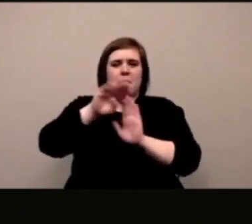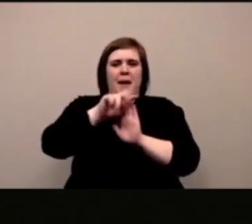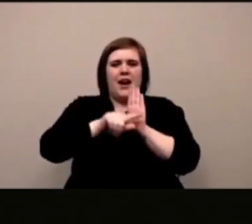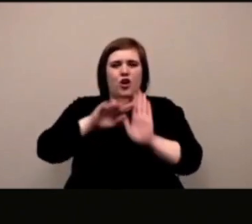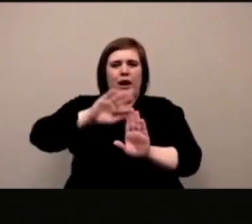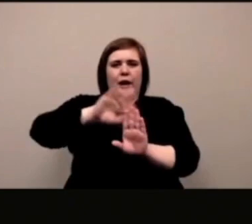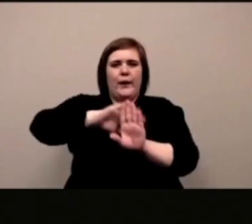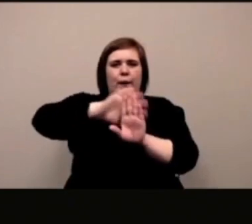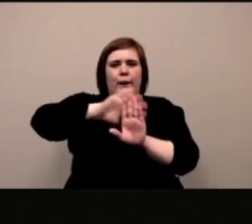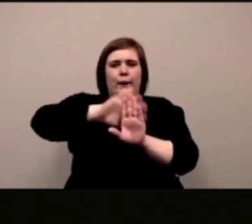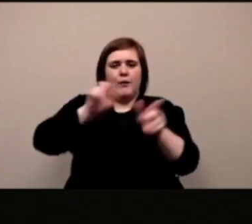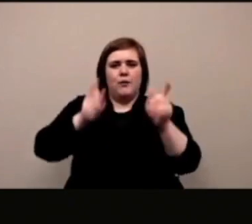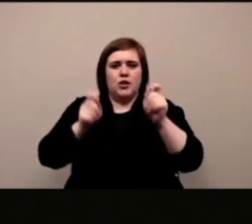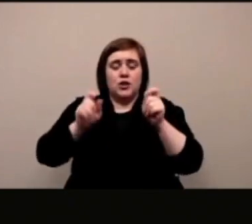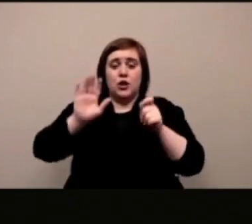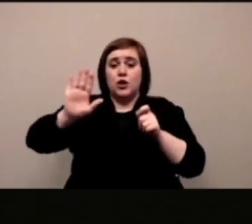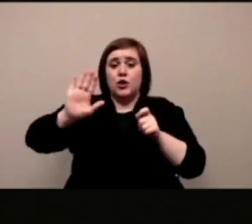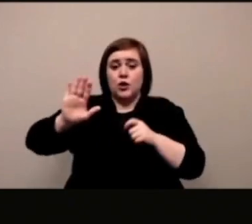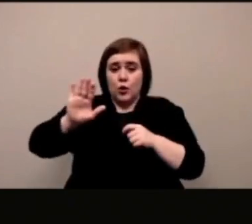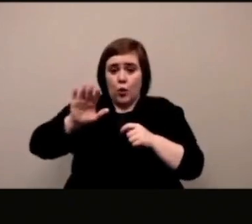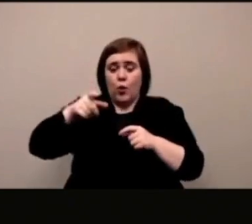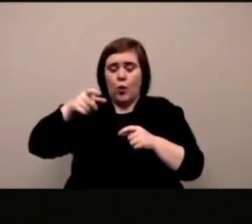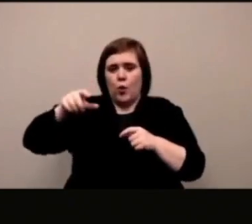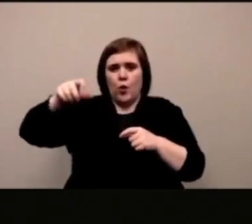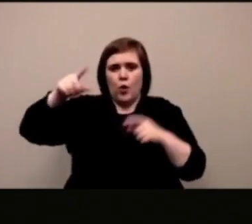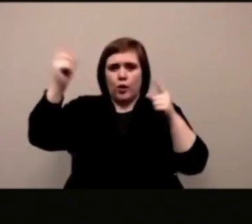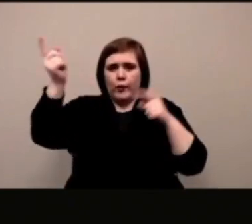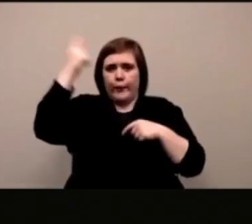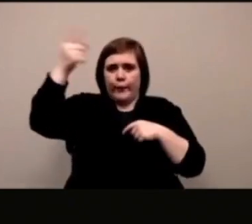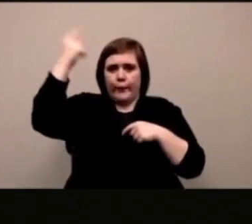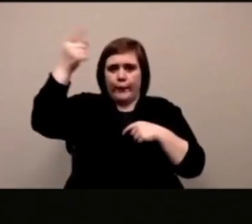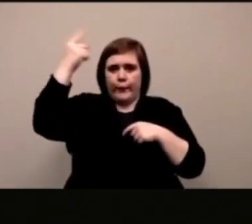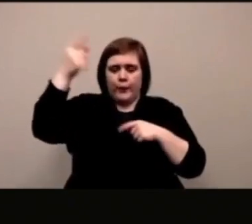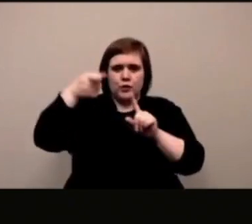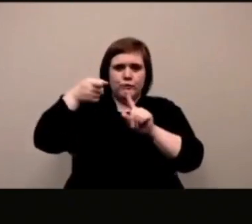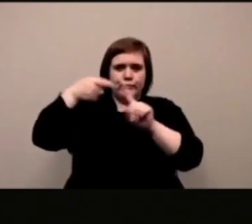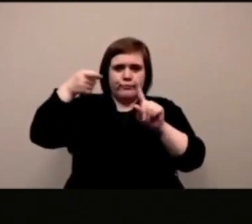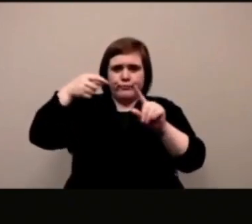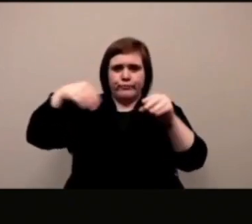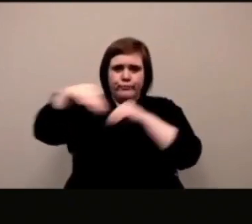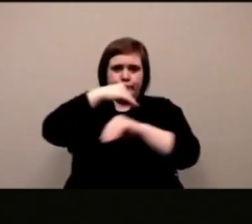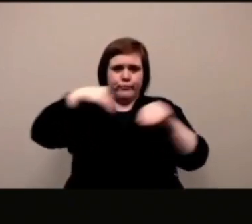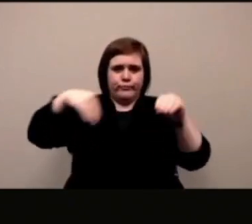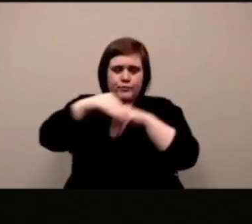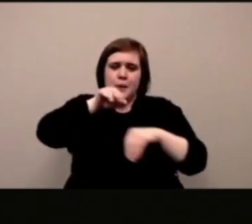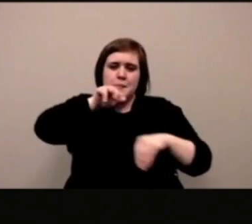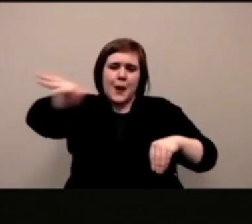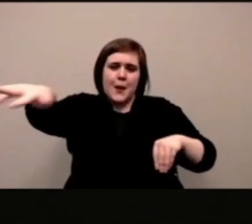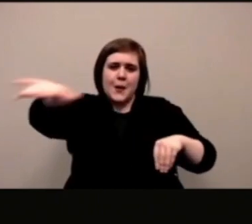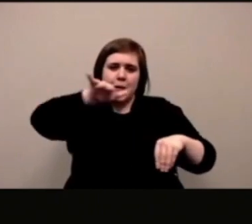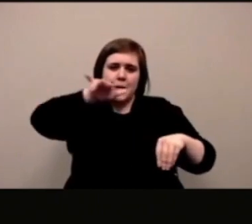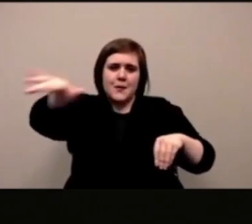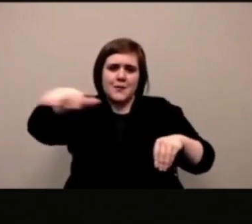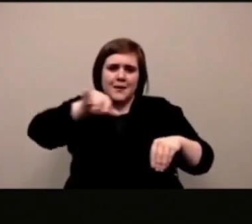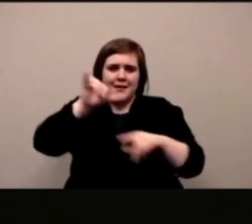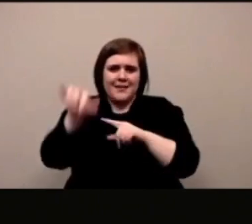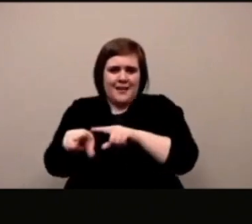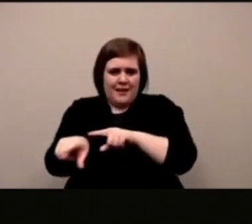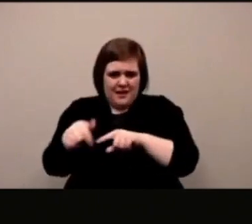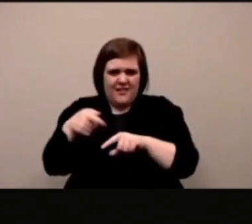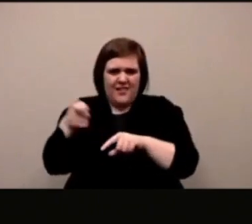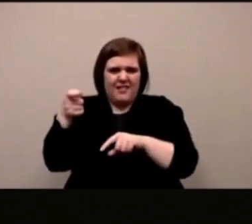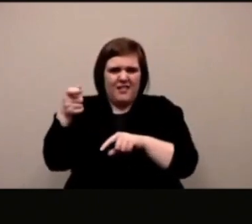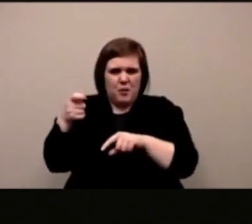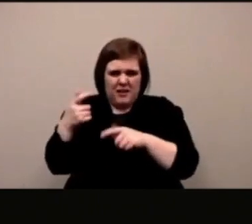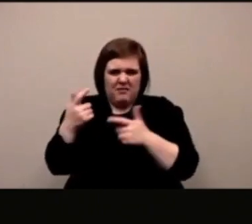your ceiling fan to trigger a sprite motion, breathing fire when you open your mouth, having a little night